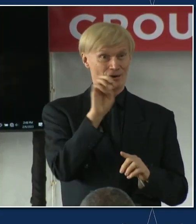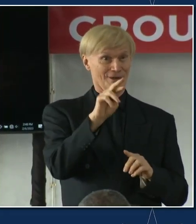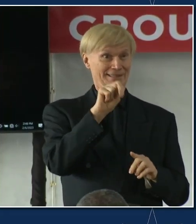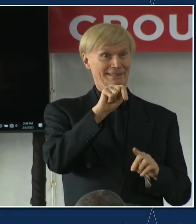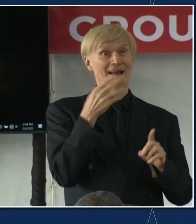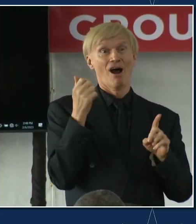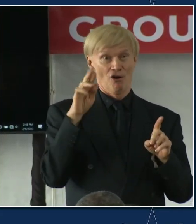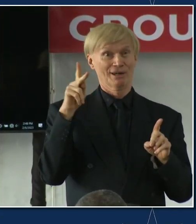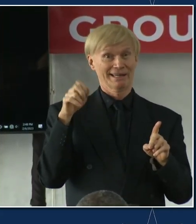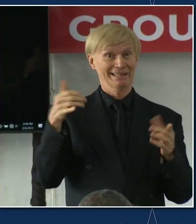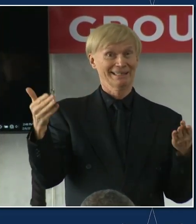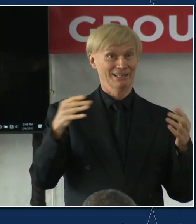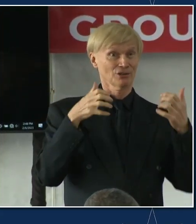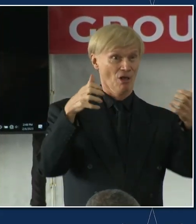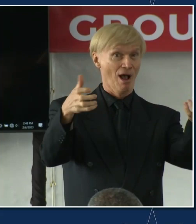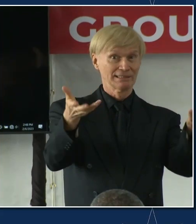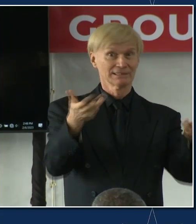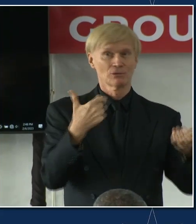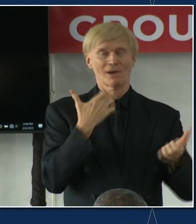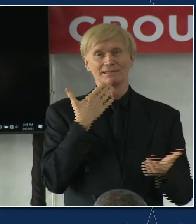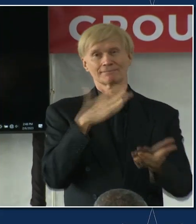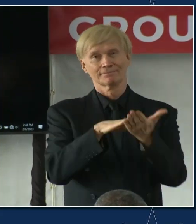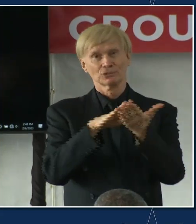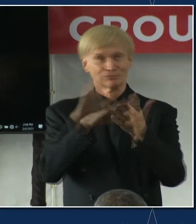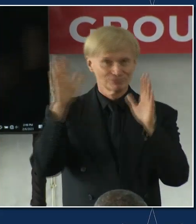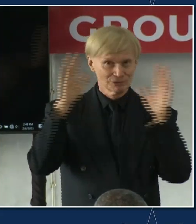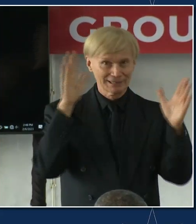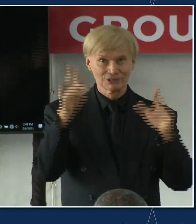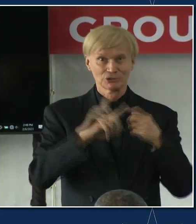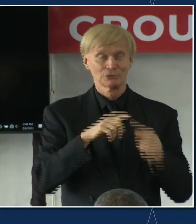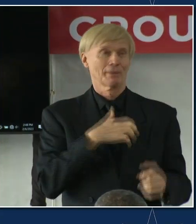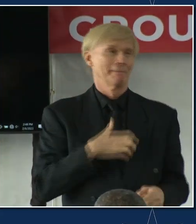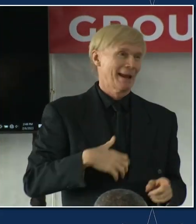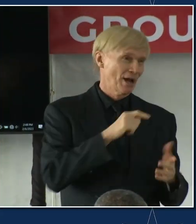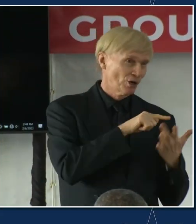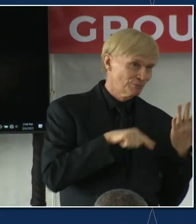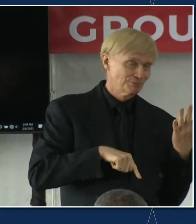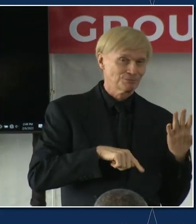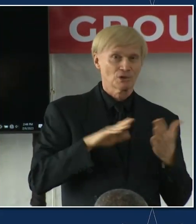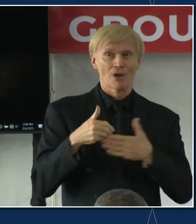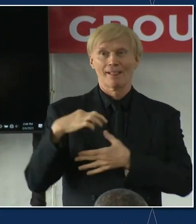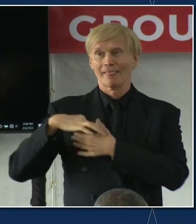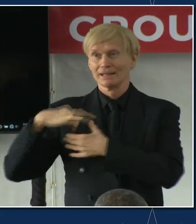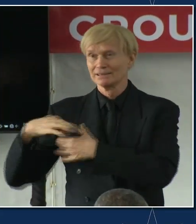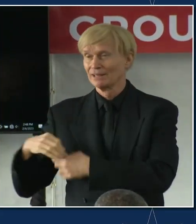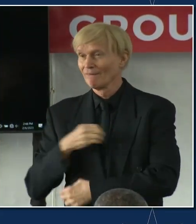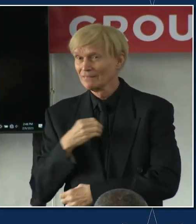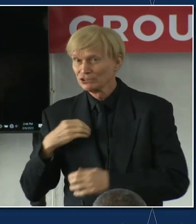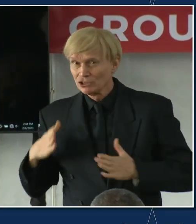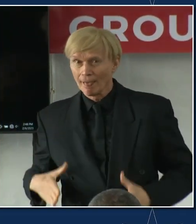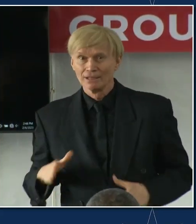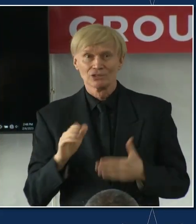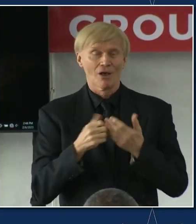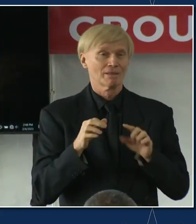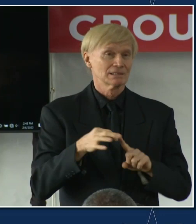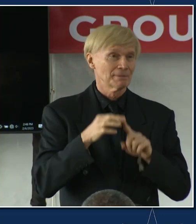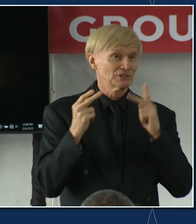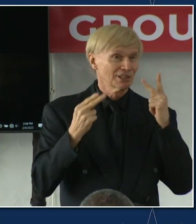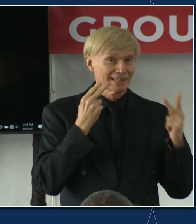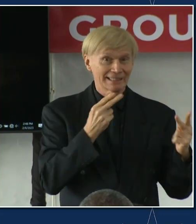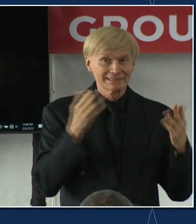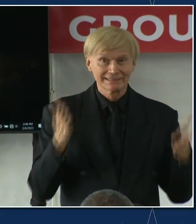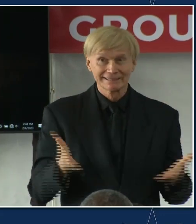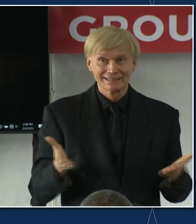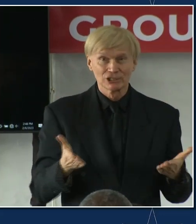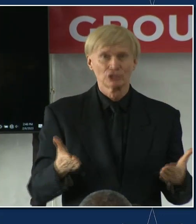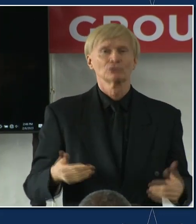audience with us, I want to extend greetings and congratulations to the mayor, to all of our elected officials, to all of our special guests here